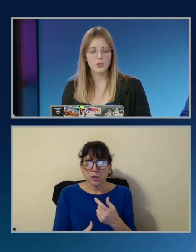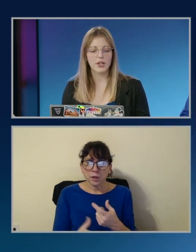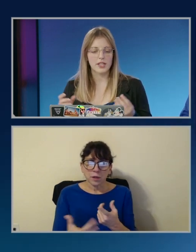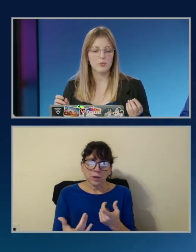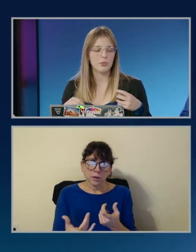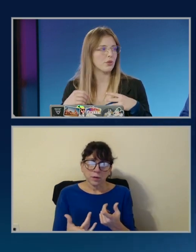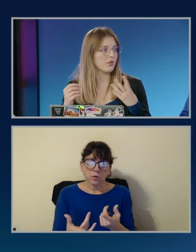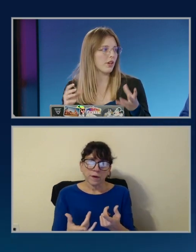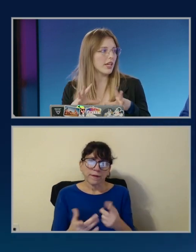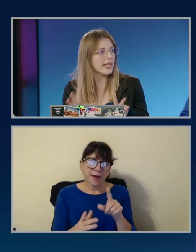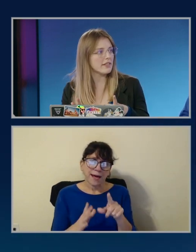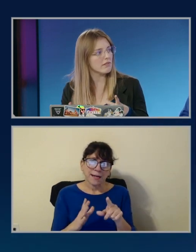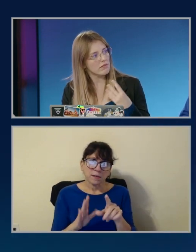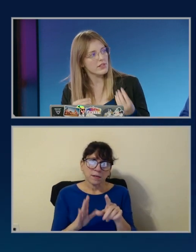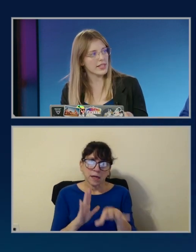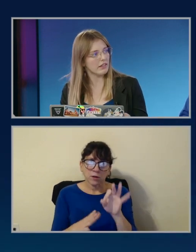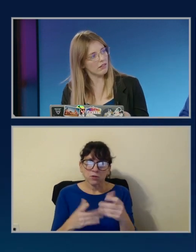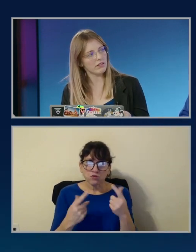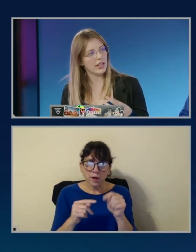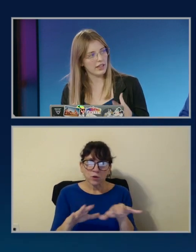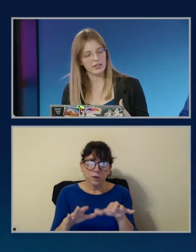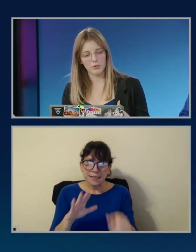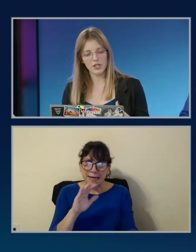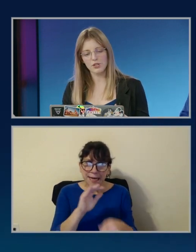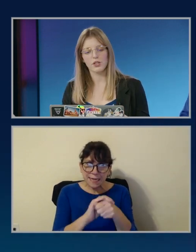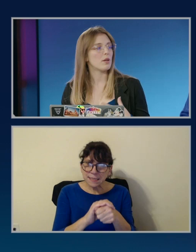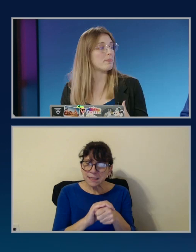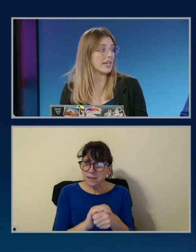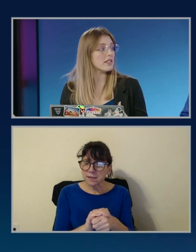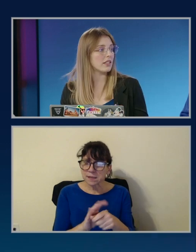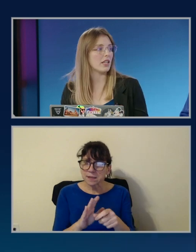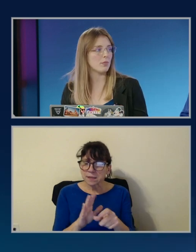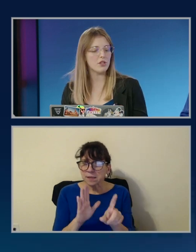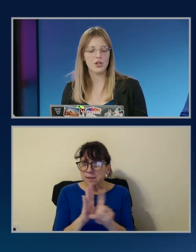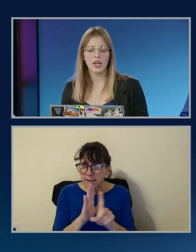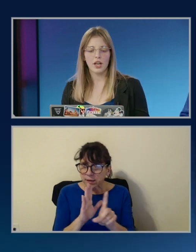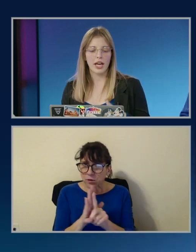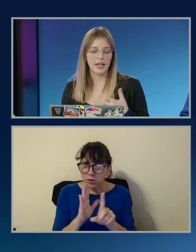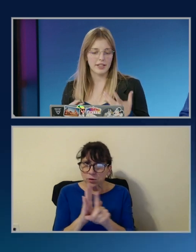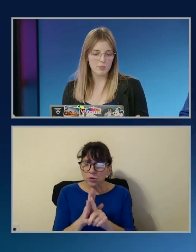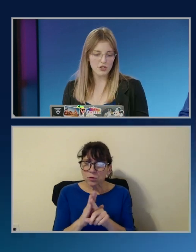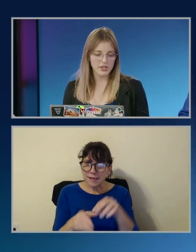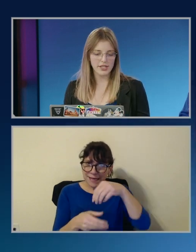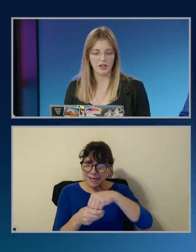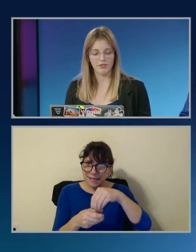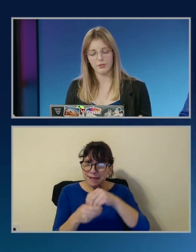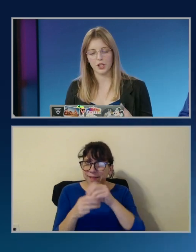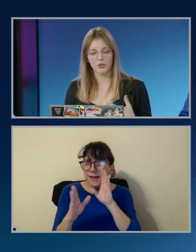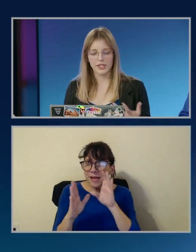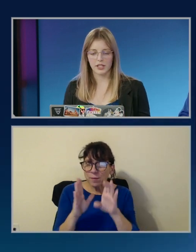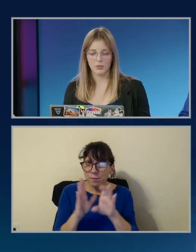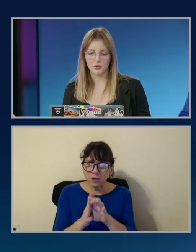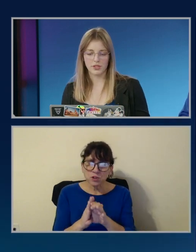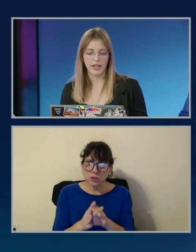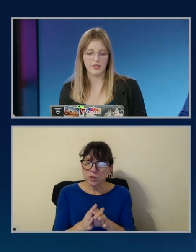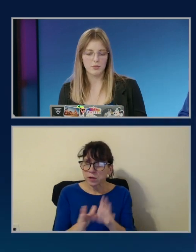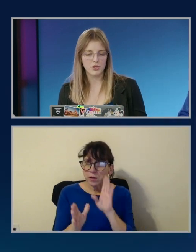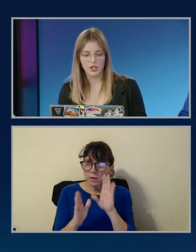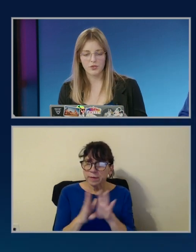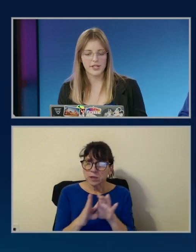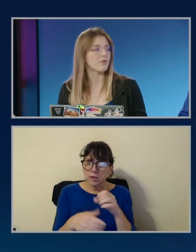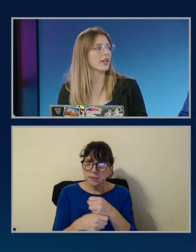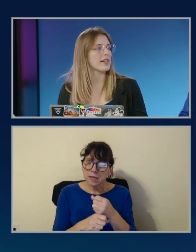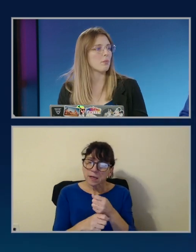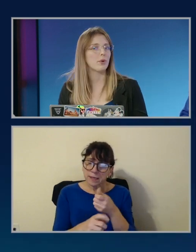trying to do is put a hidden signal in the image, embedded in the image. Okay. And the image itself, when you create an image with Titan